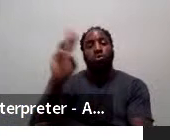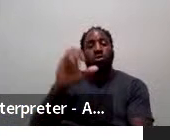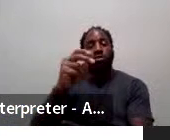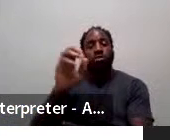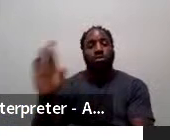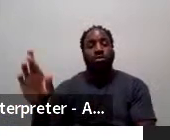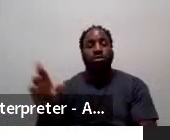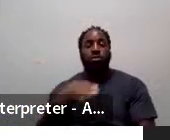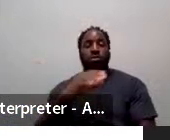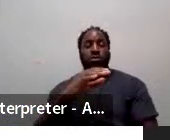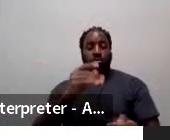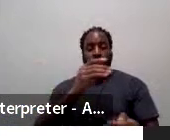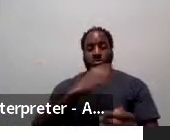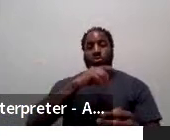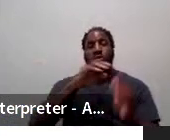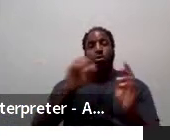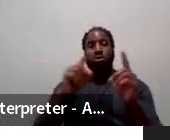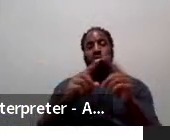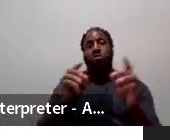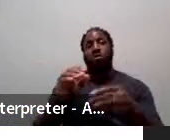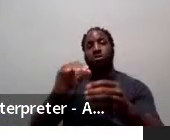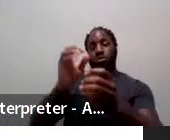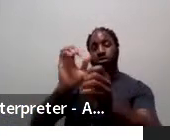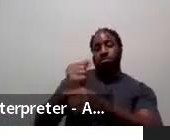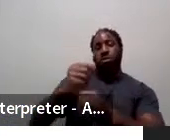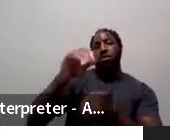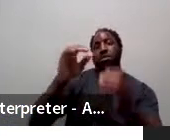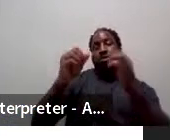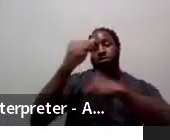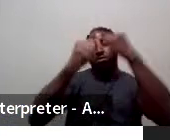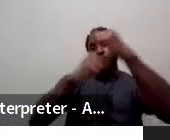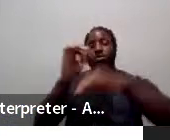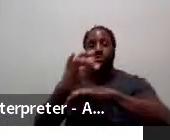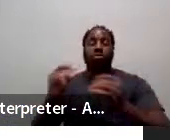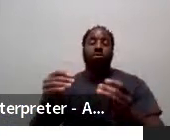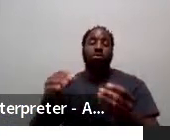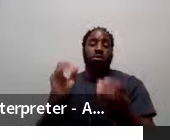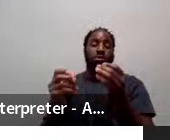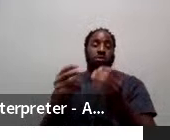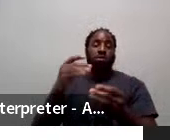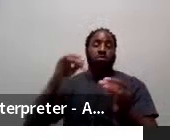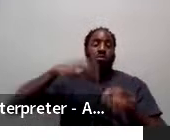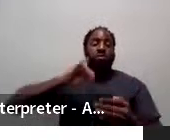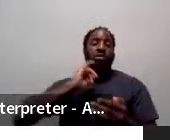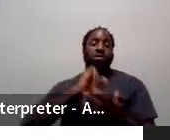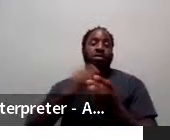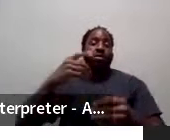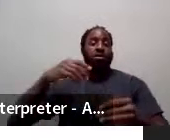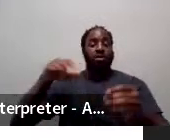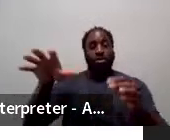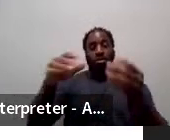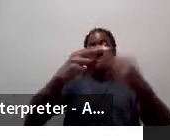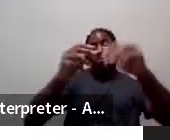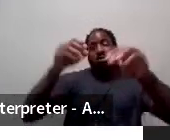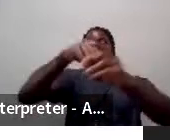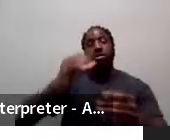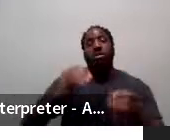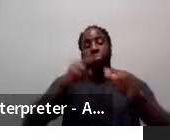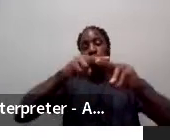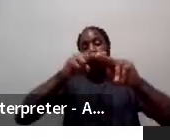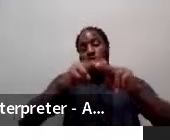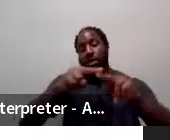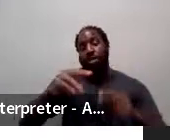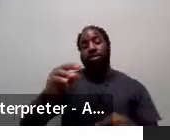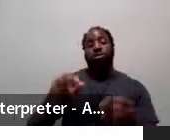going to optimize existing infrastructure. One of the beauties of this project is that it takes place inside Amtrak's existing right-of-way. We're not going to have to dig